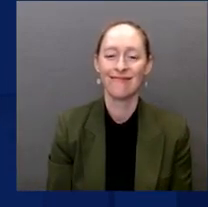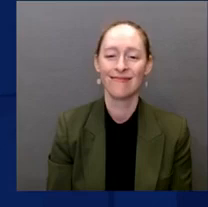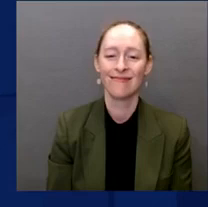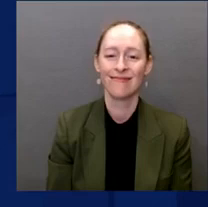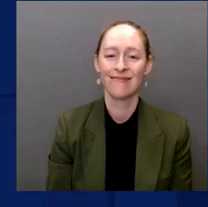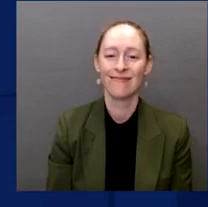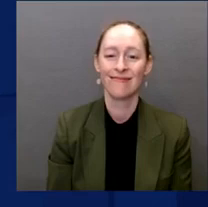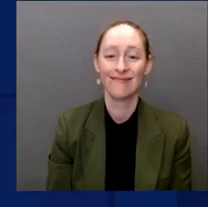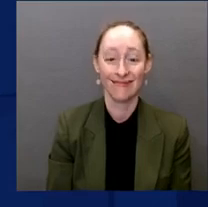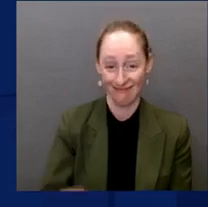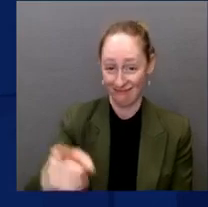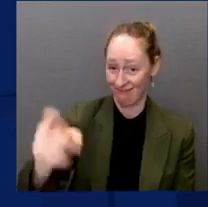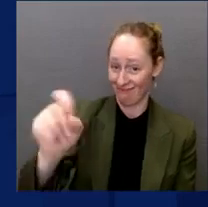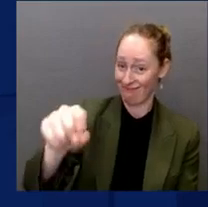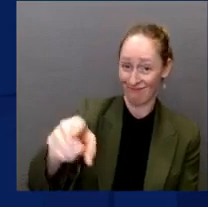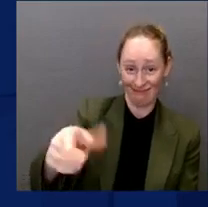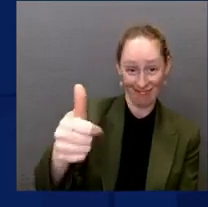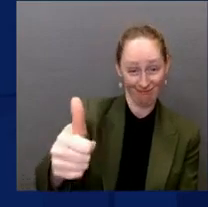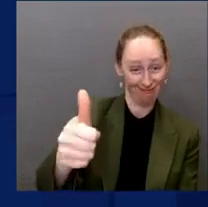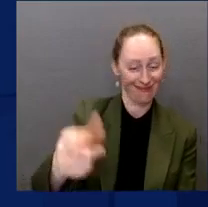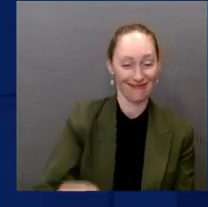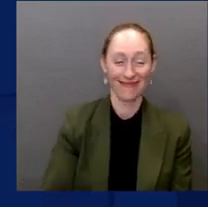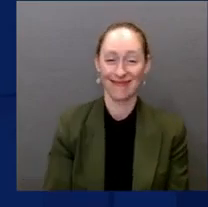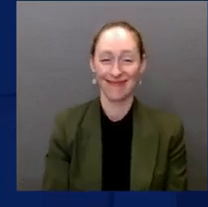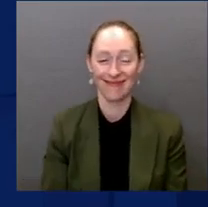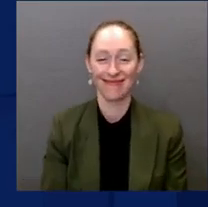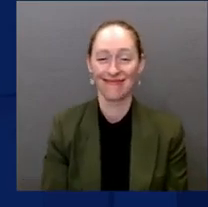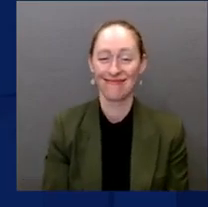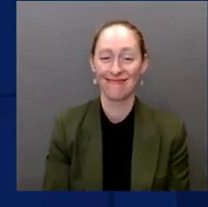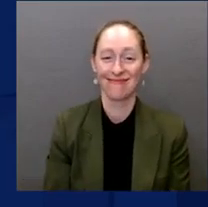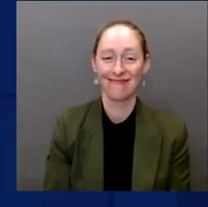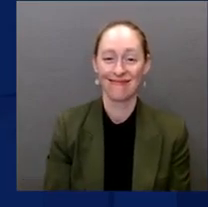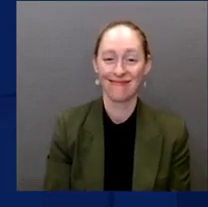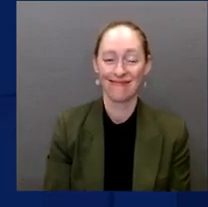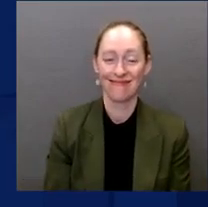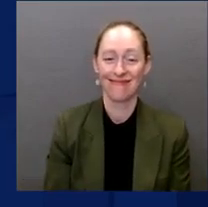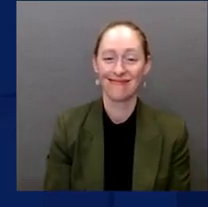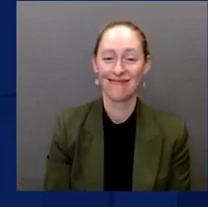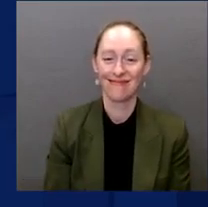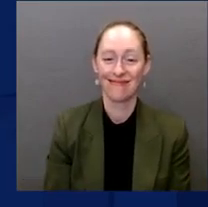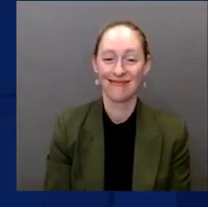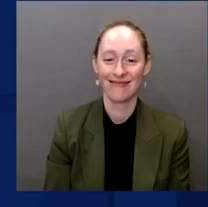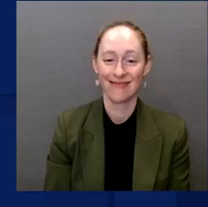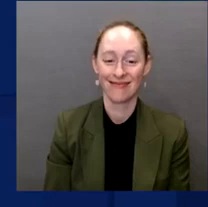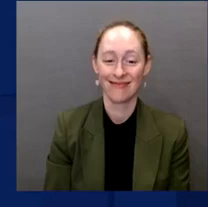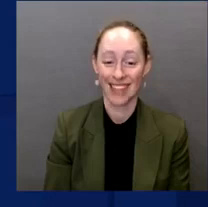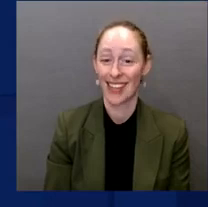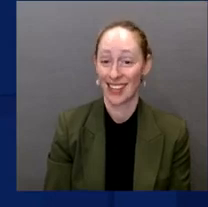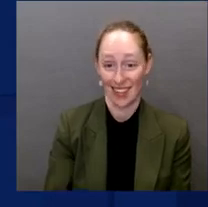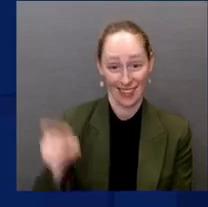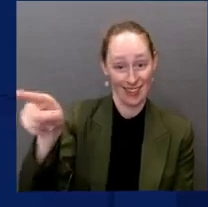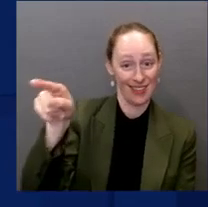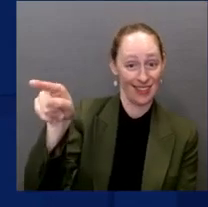So I apologize you for any repetition that may occur here. But all kidding aside,